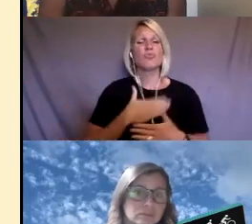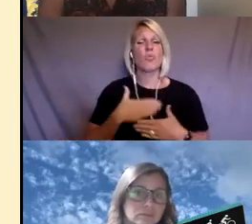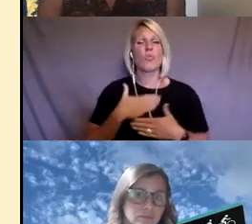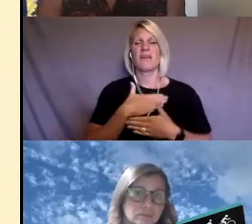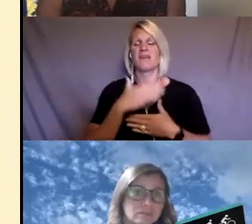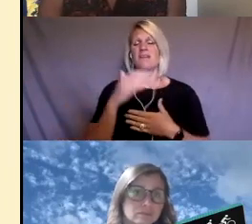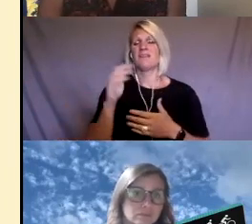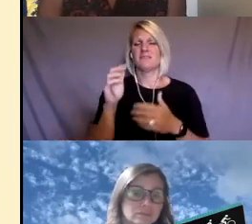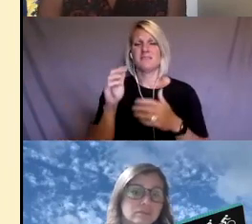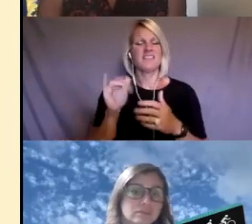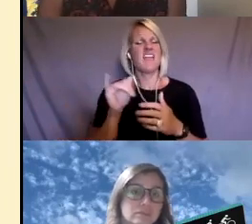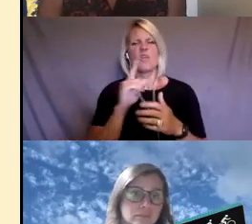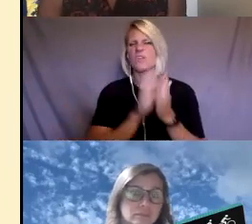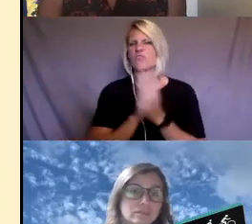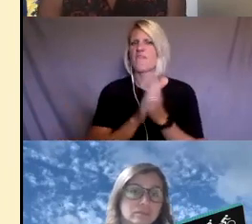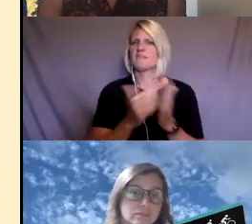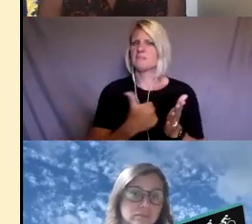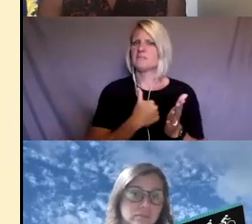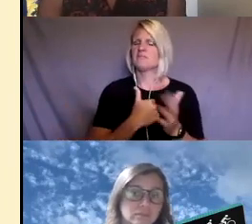really drives me. And knowing that